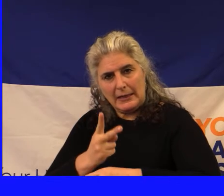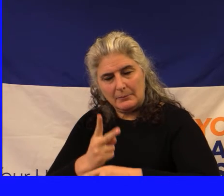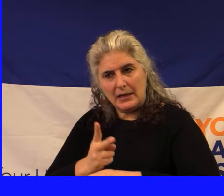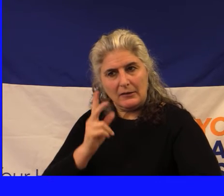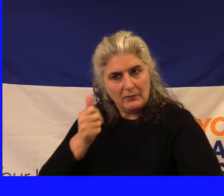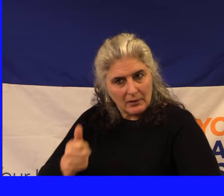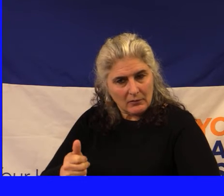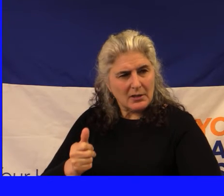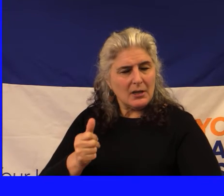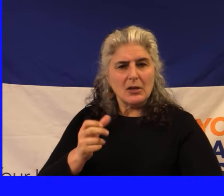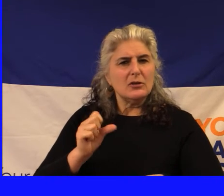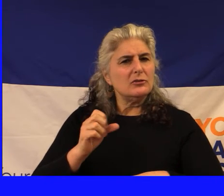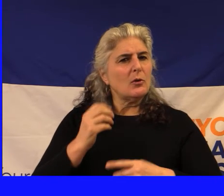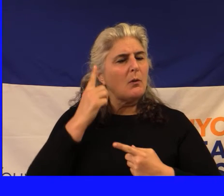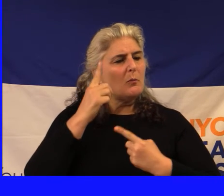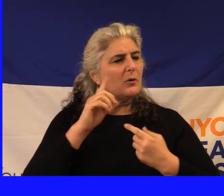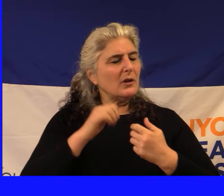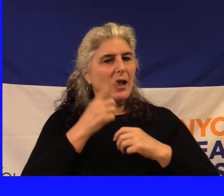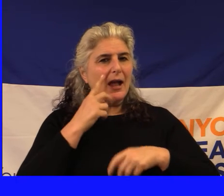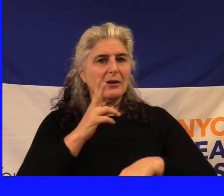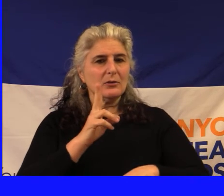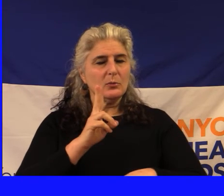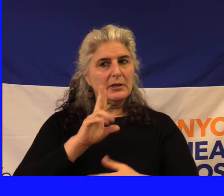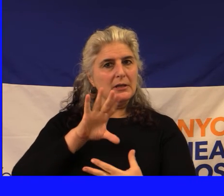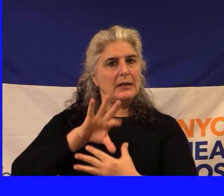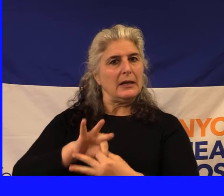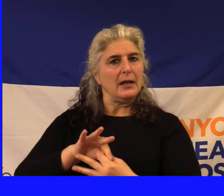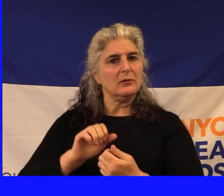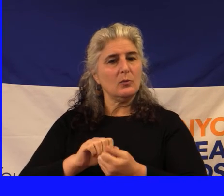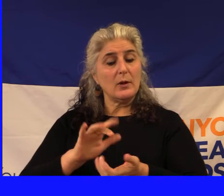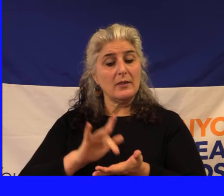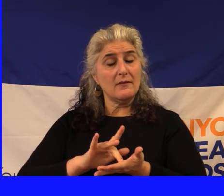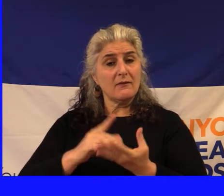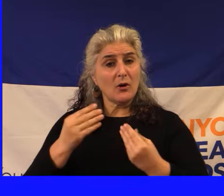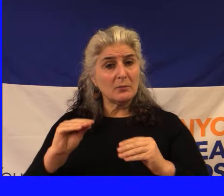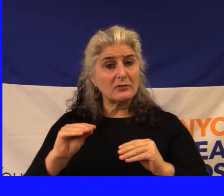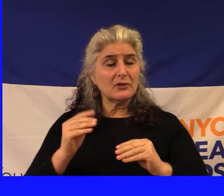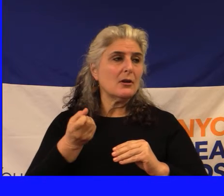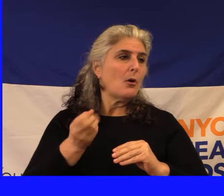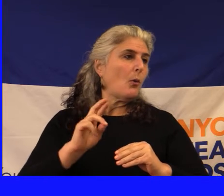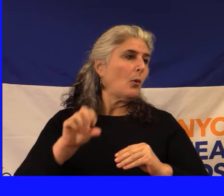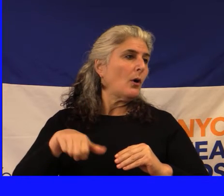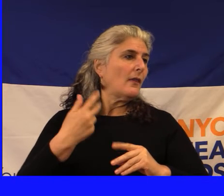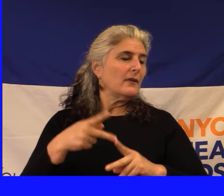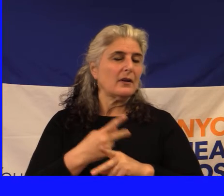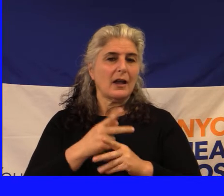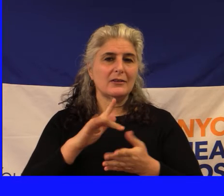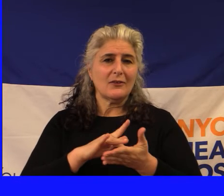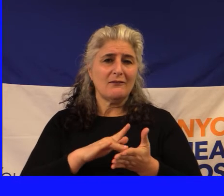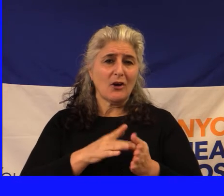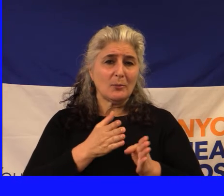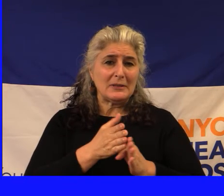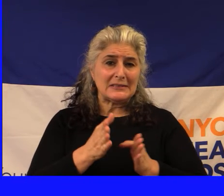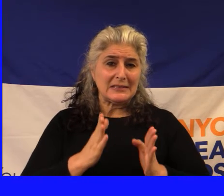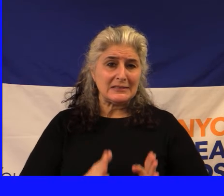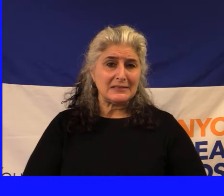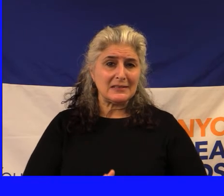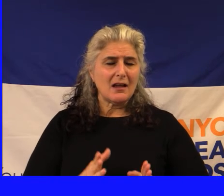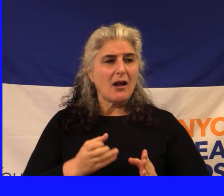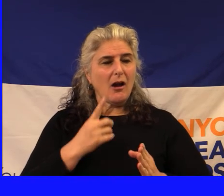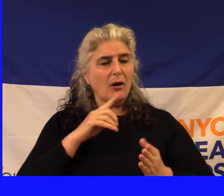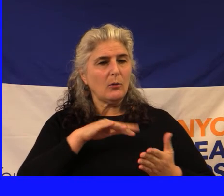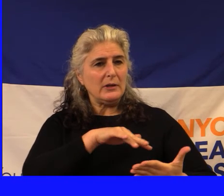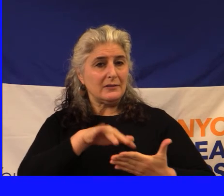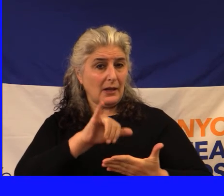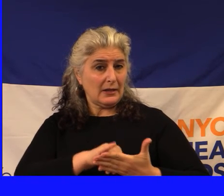utilize pharmacy in that way, either clinical pharmacologists, or are we looking at that aspect to be certain